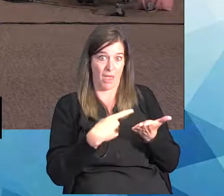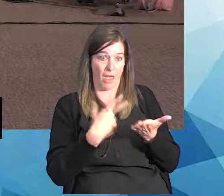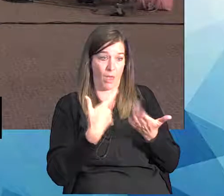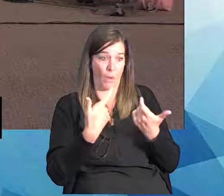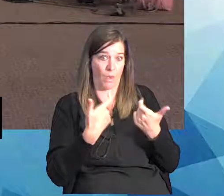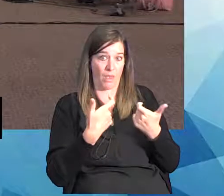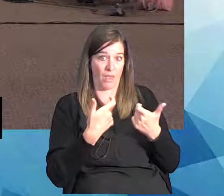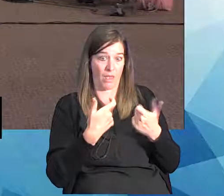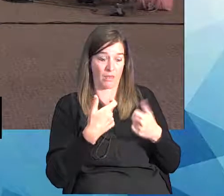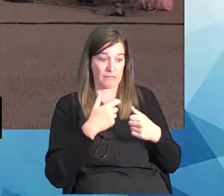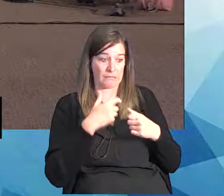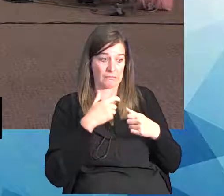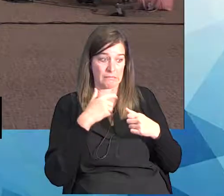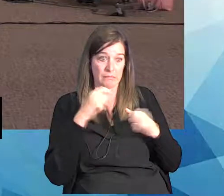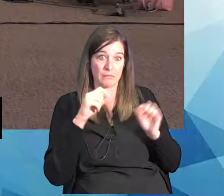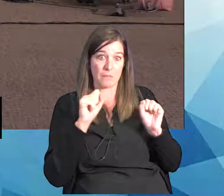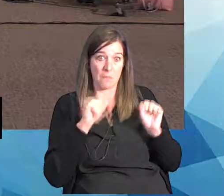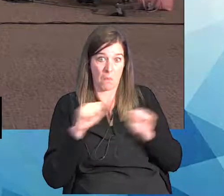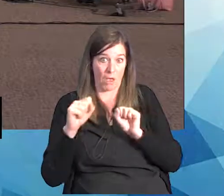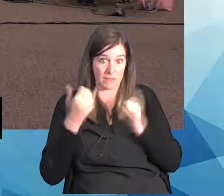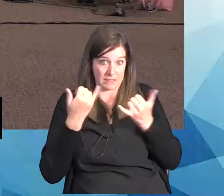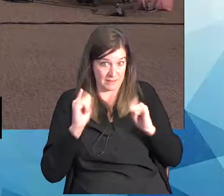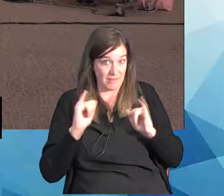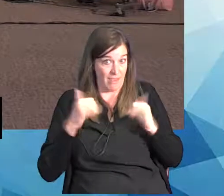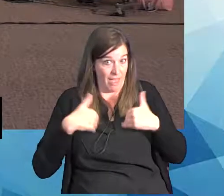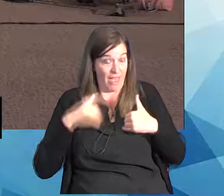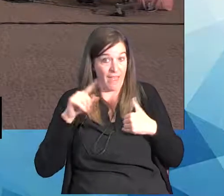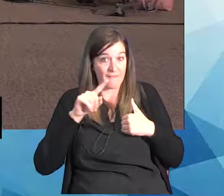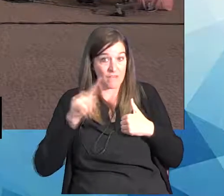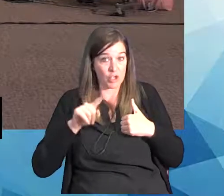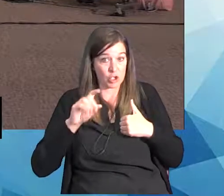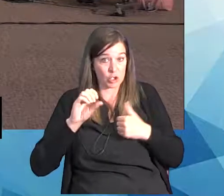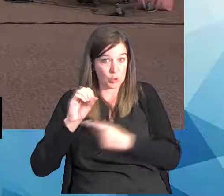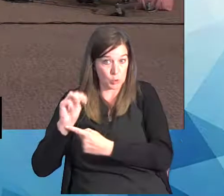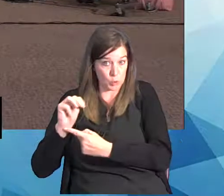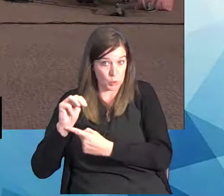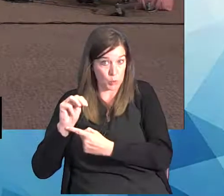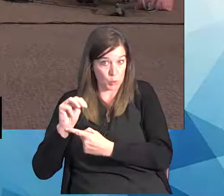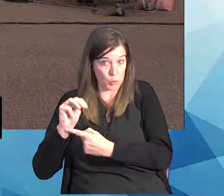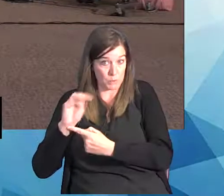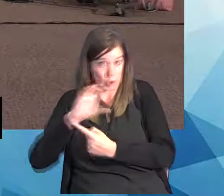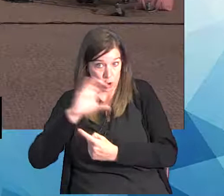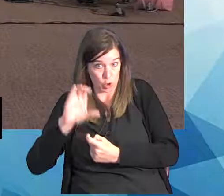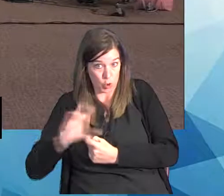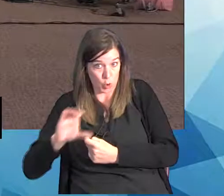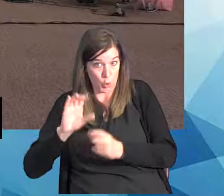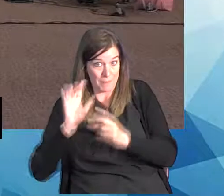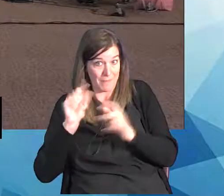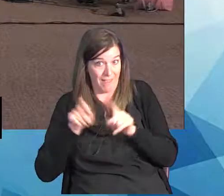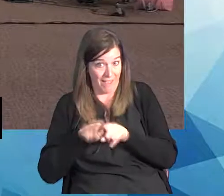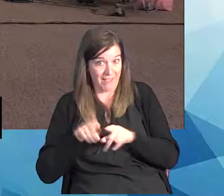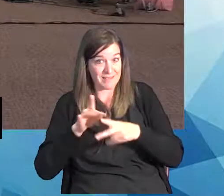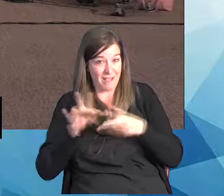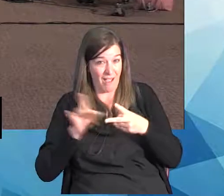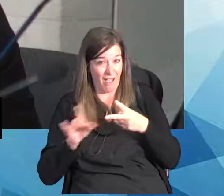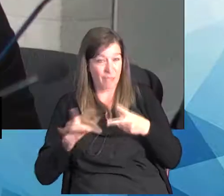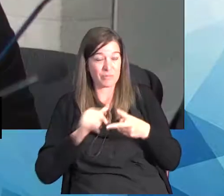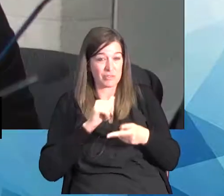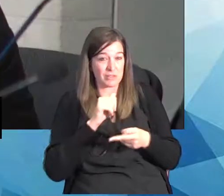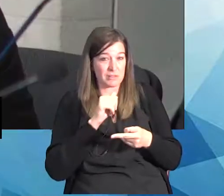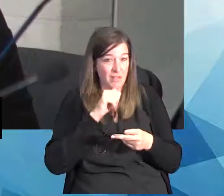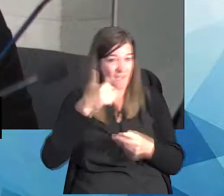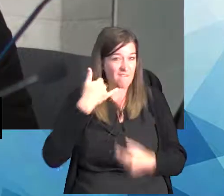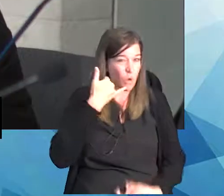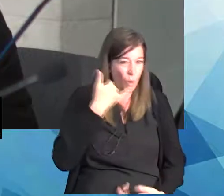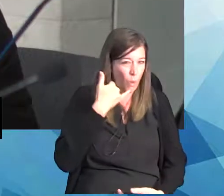still having a possibility of a Zoom option as just compared to telephonic, though, right? Yeah, I think I prefer that